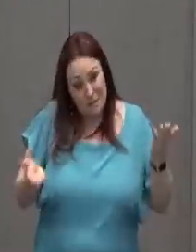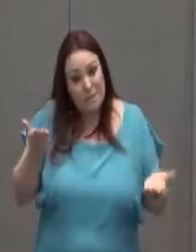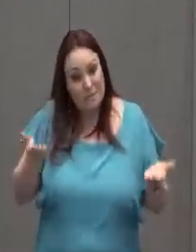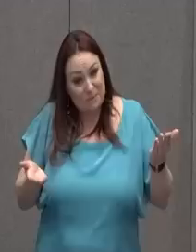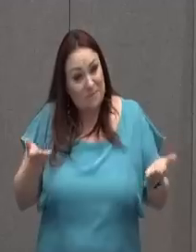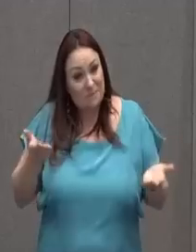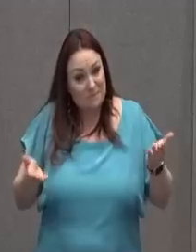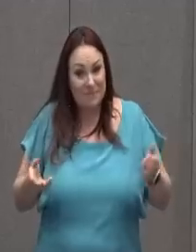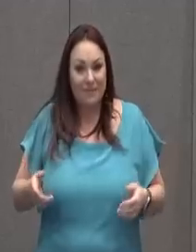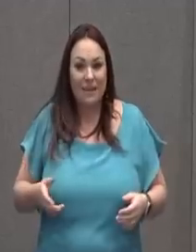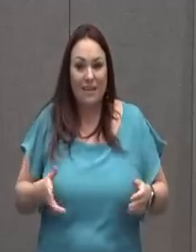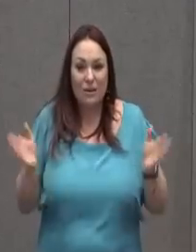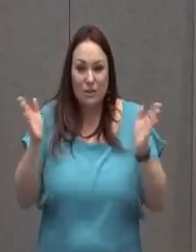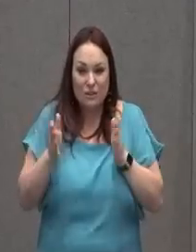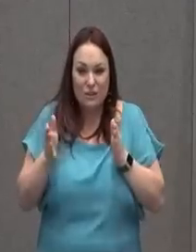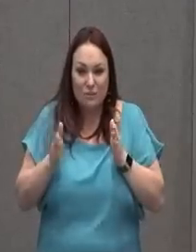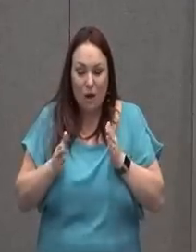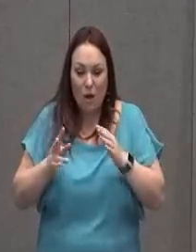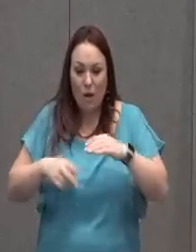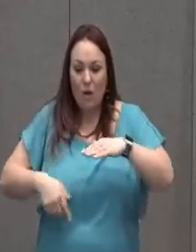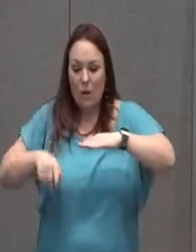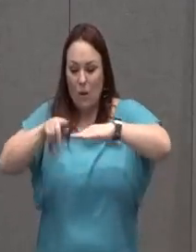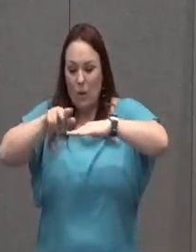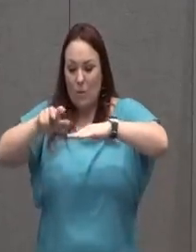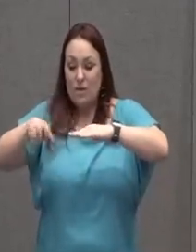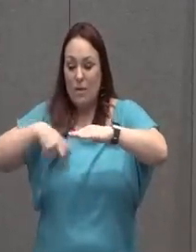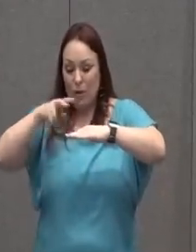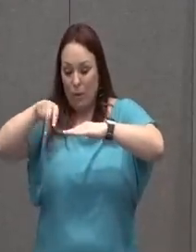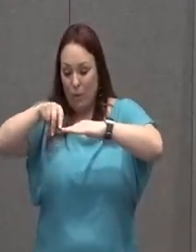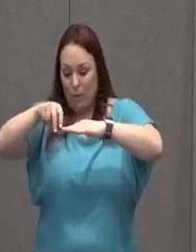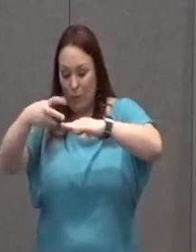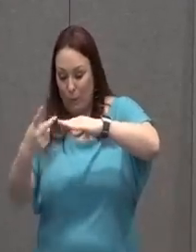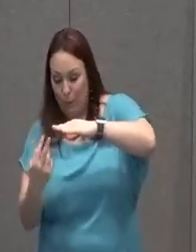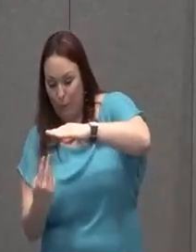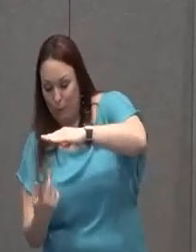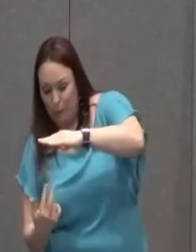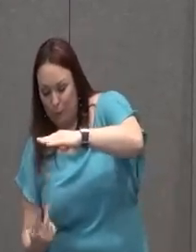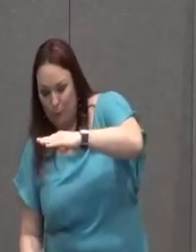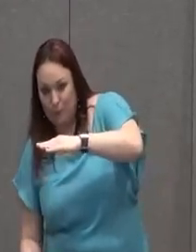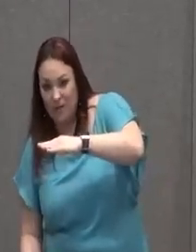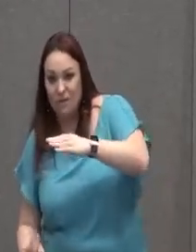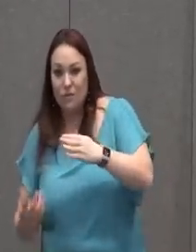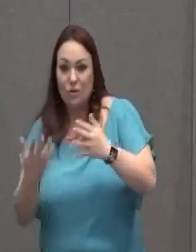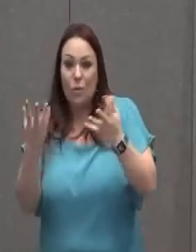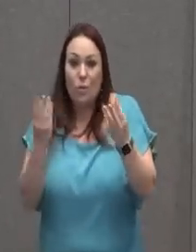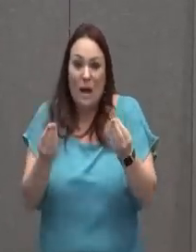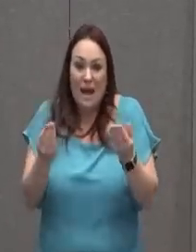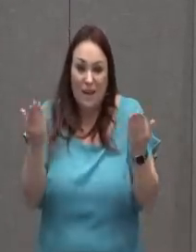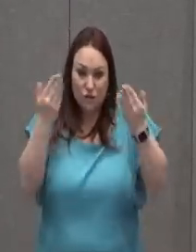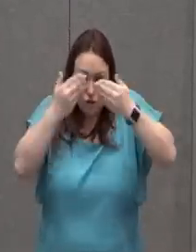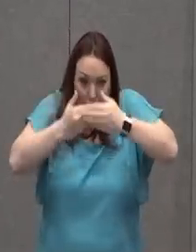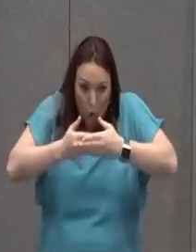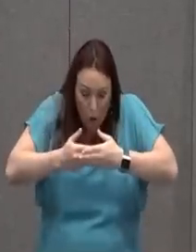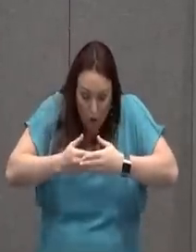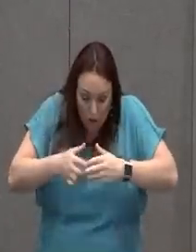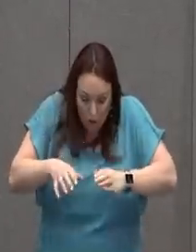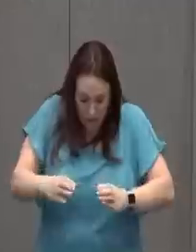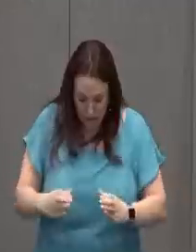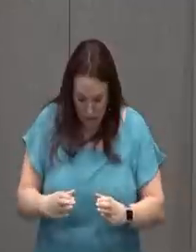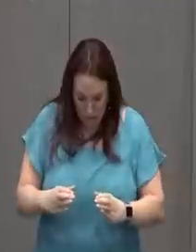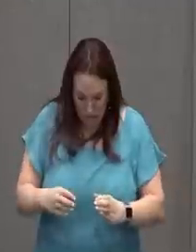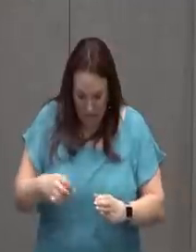The tiny insects were pulled off the fountain and plunged down into a wet, dark chamber. The chamber began to